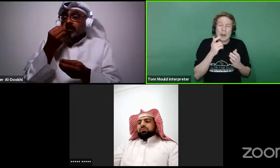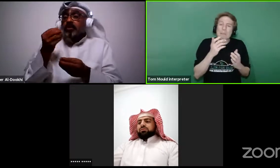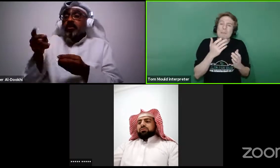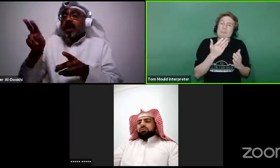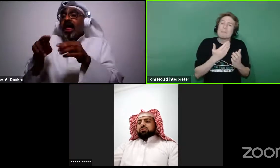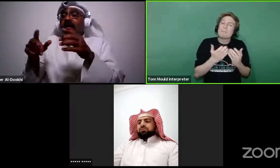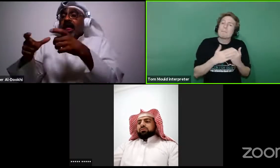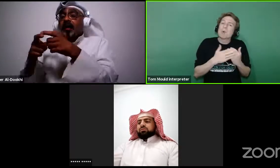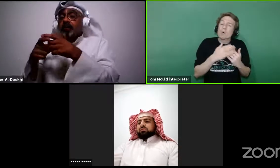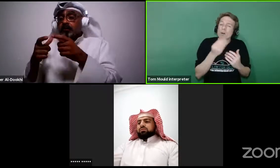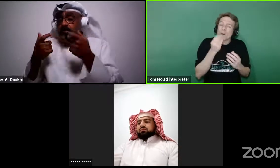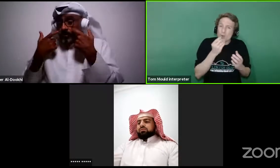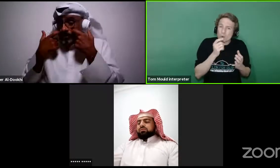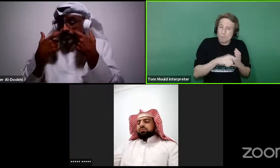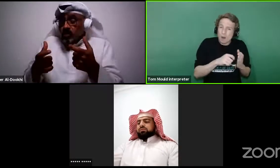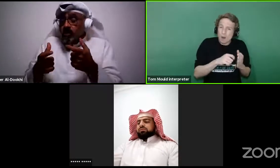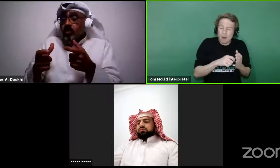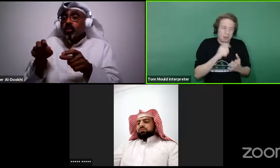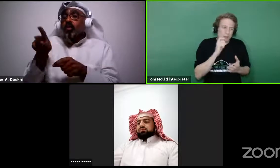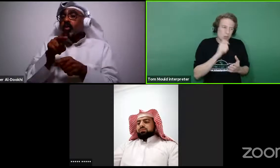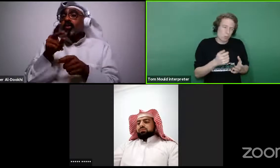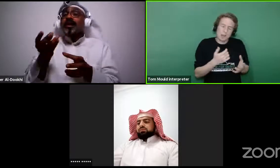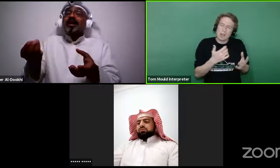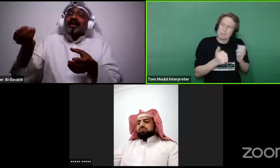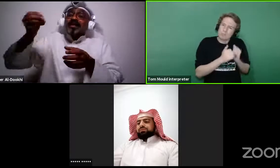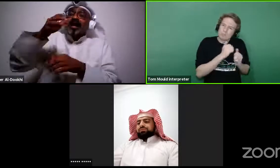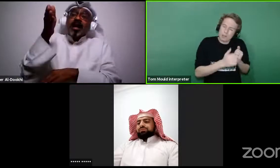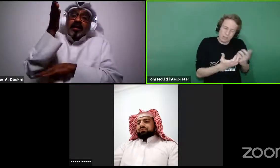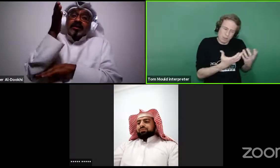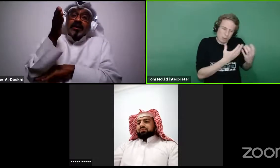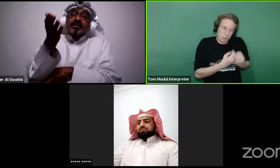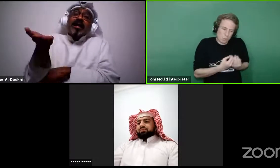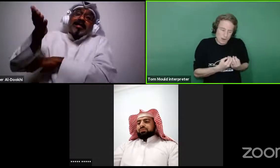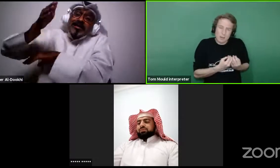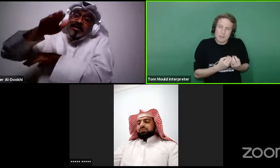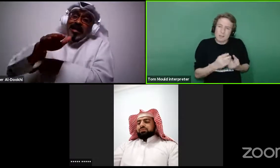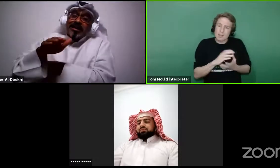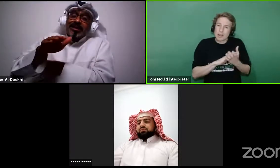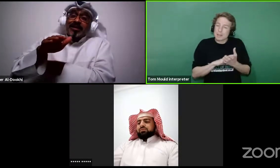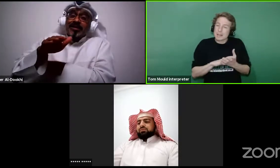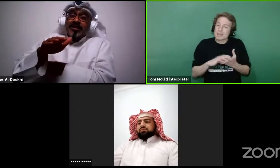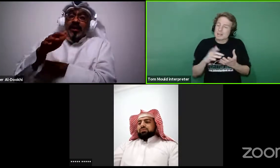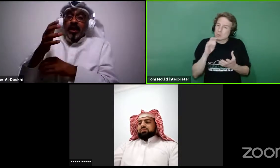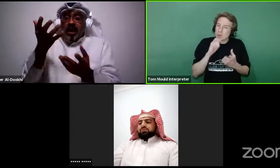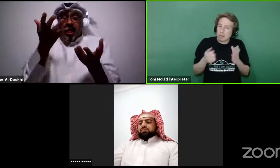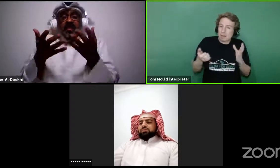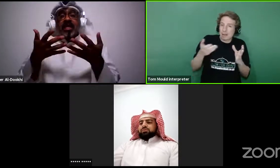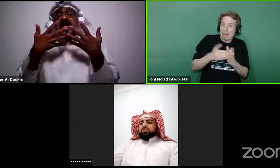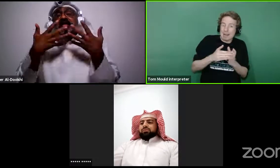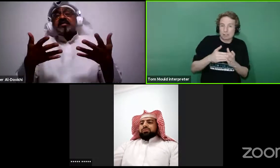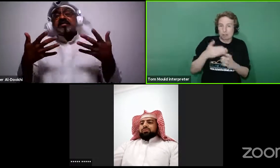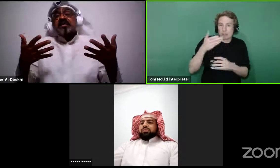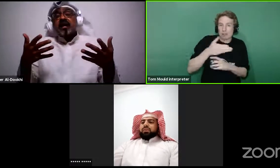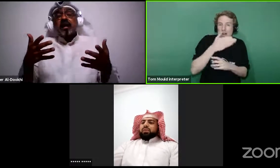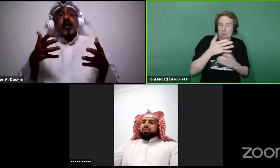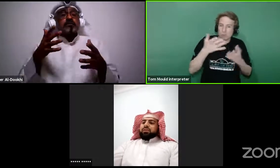our brother and add one more measure of a camel's load. This quantity is easy for the king to give."